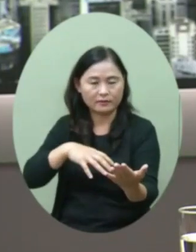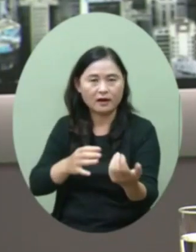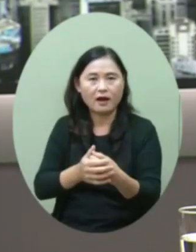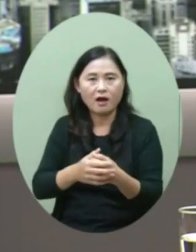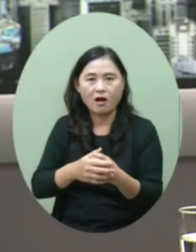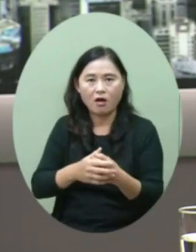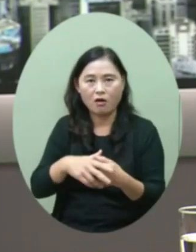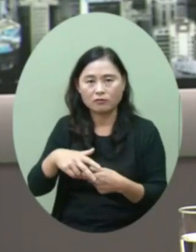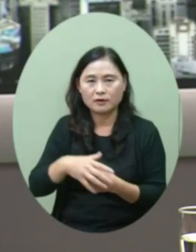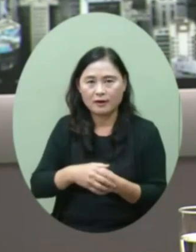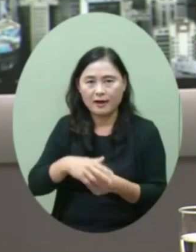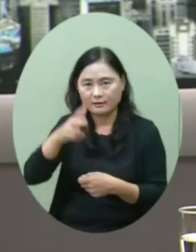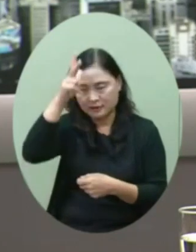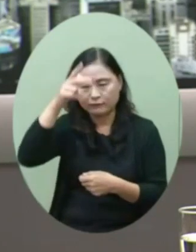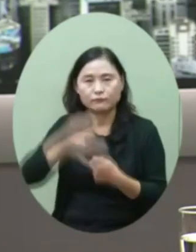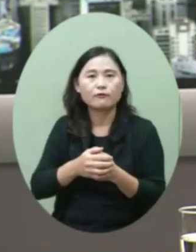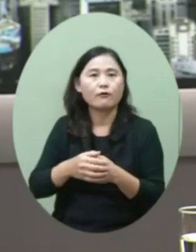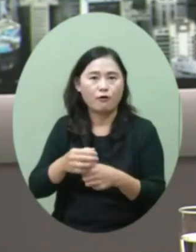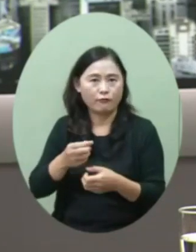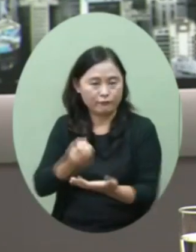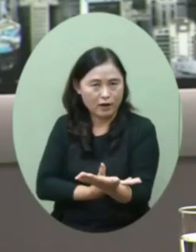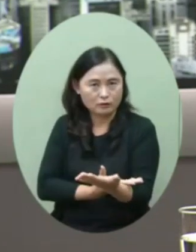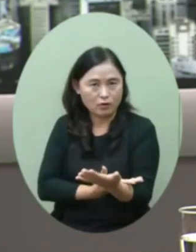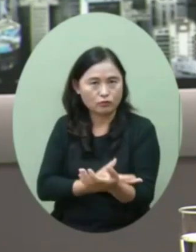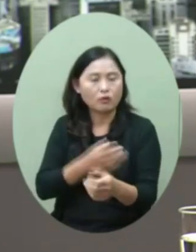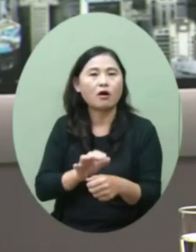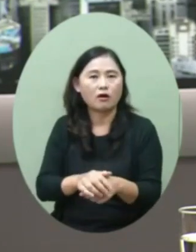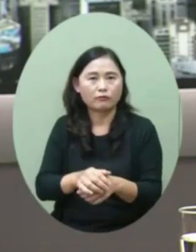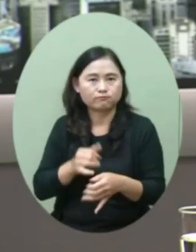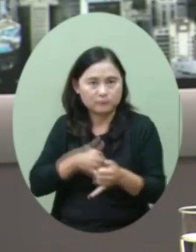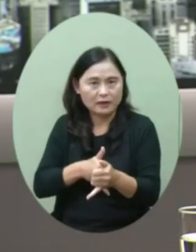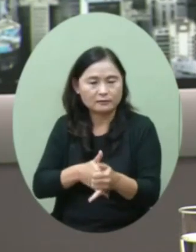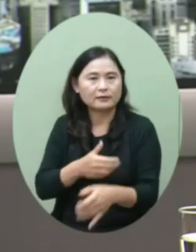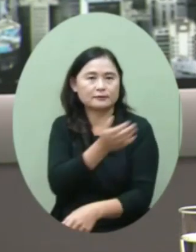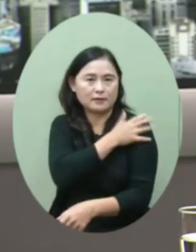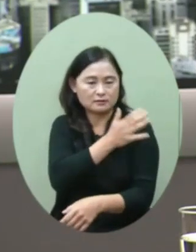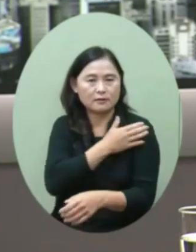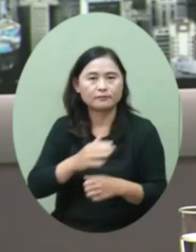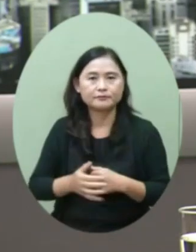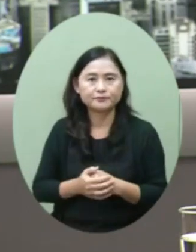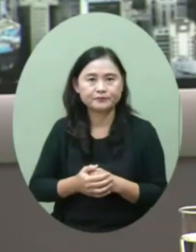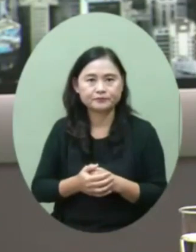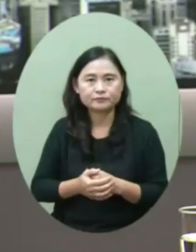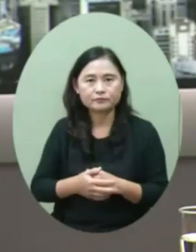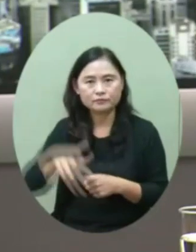to handle the enforcement of law and the implementation of the law.